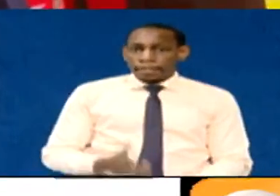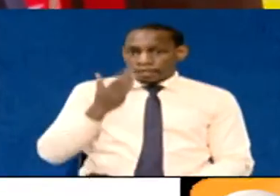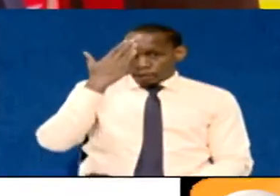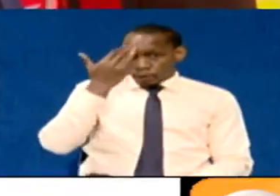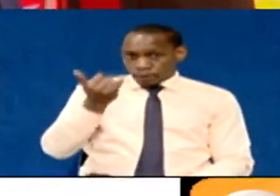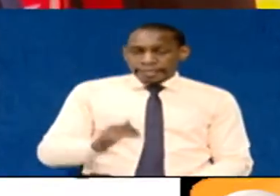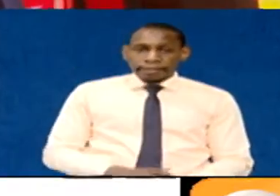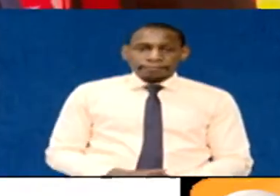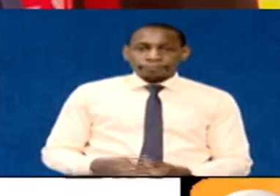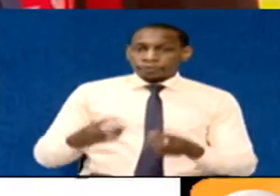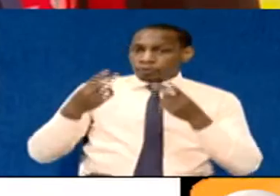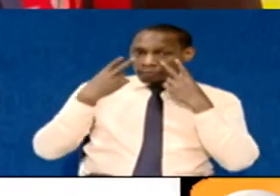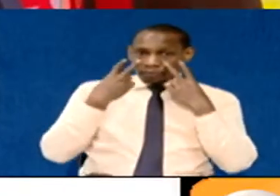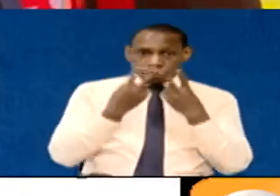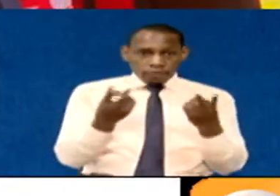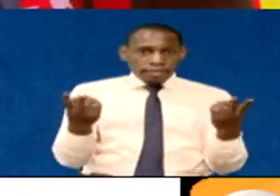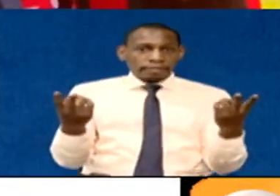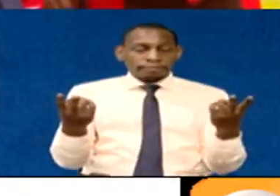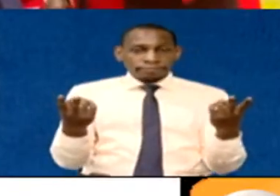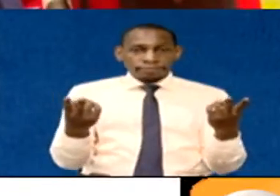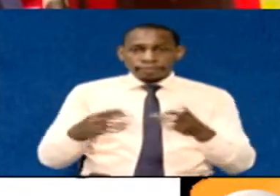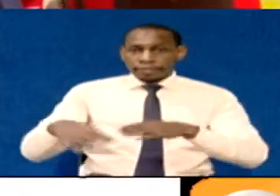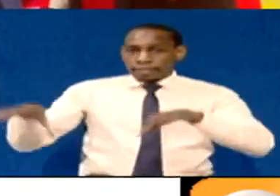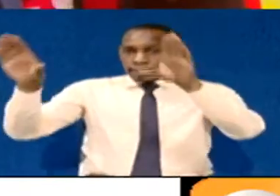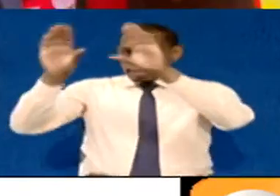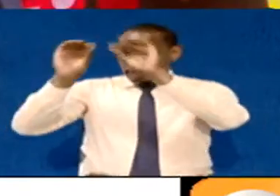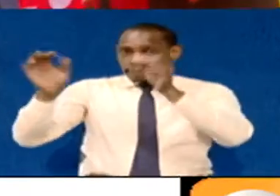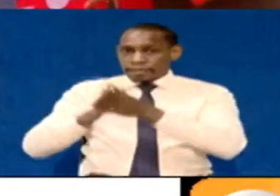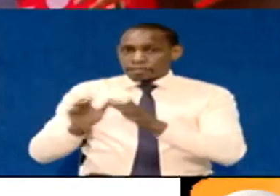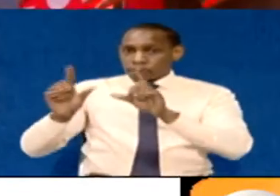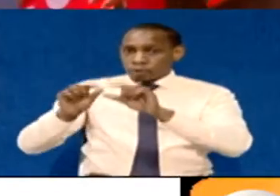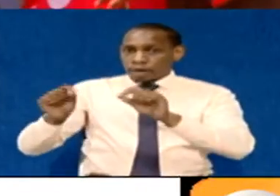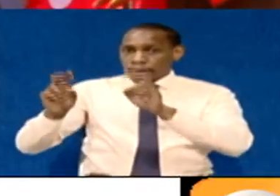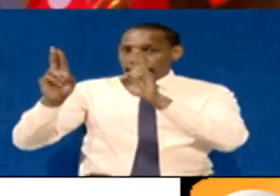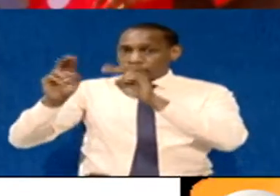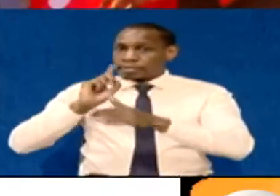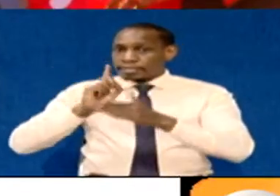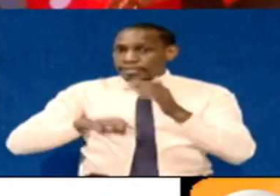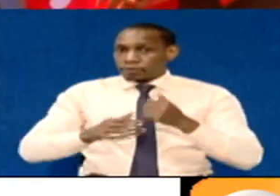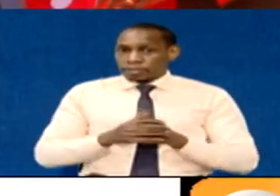Because you will notice the president quoting and saying,